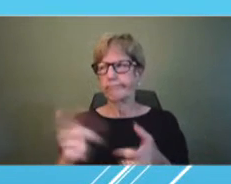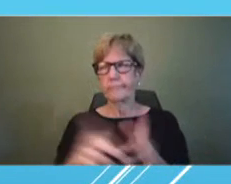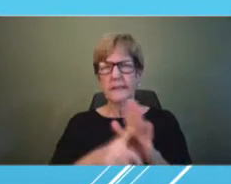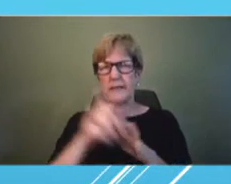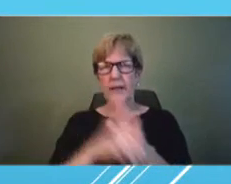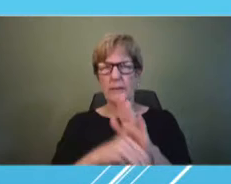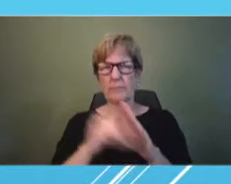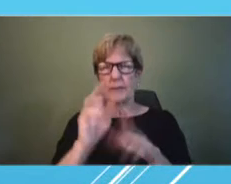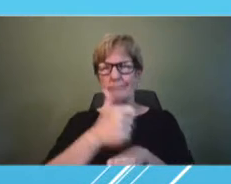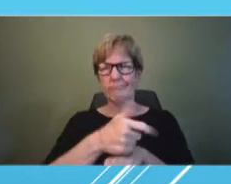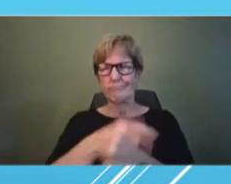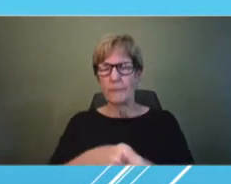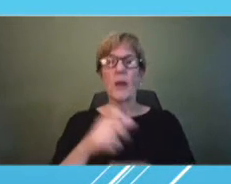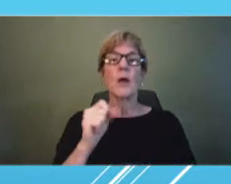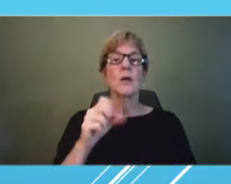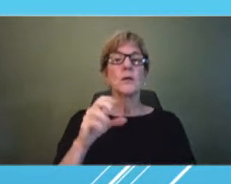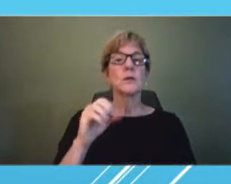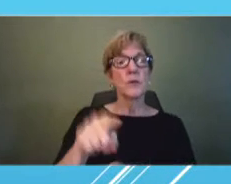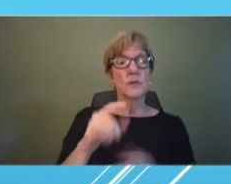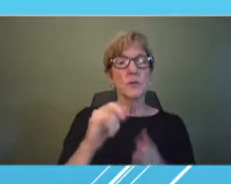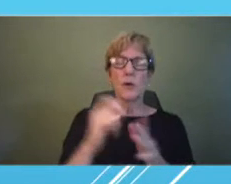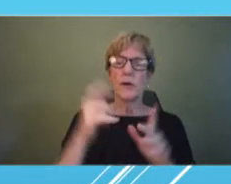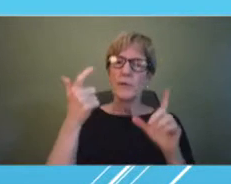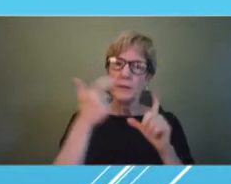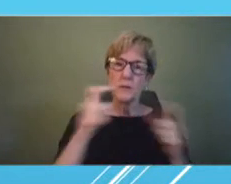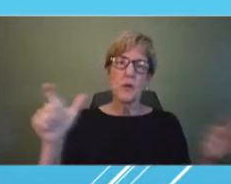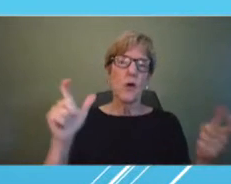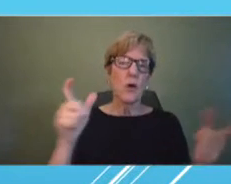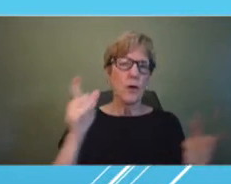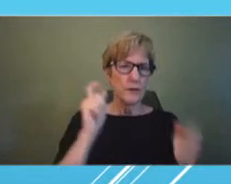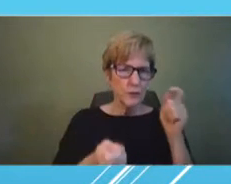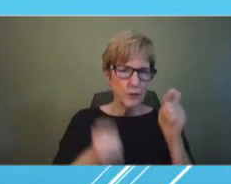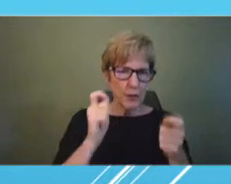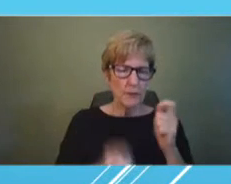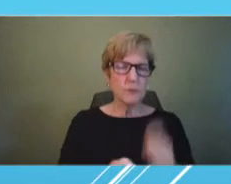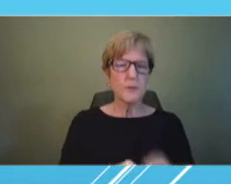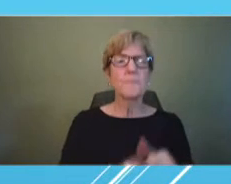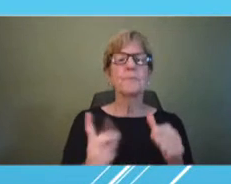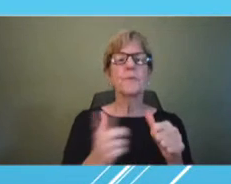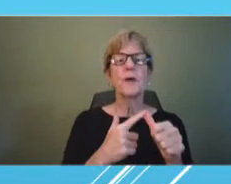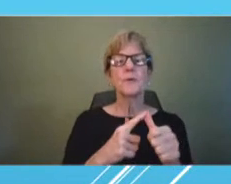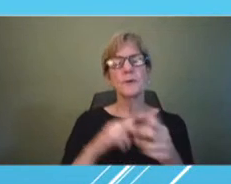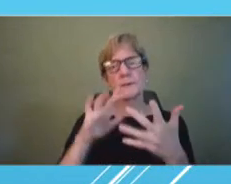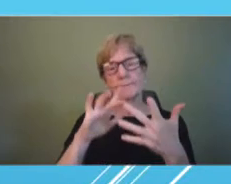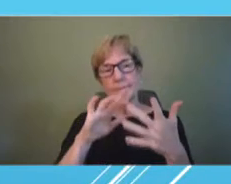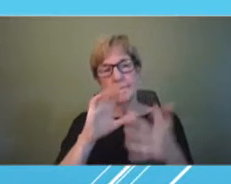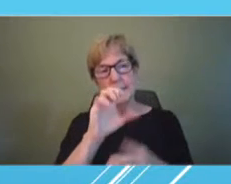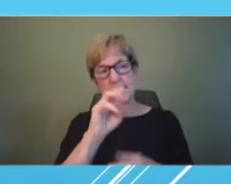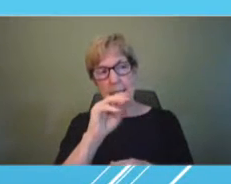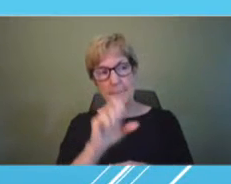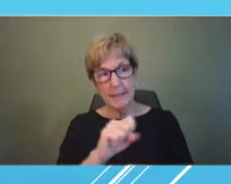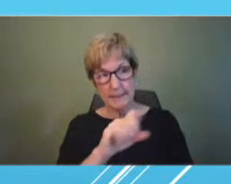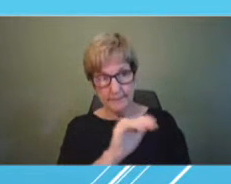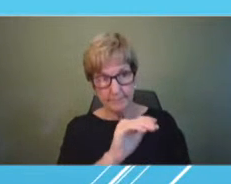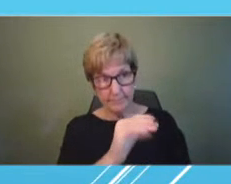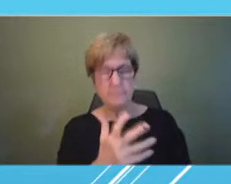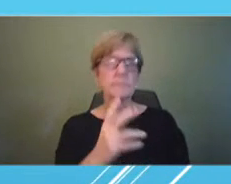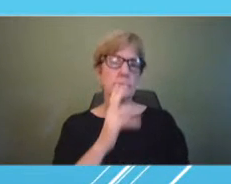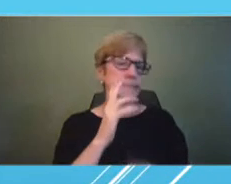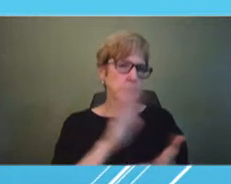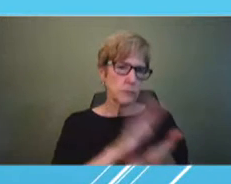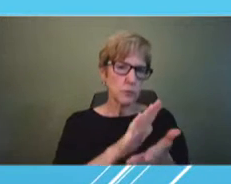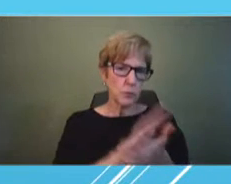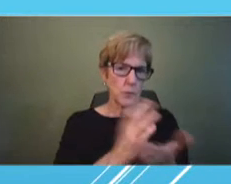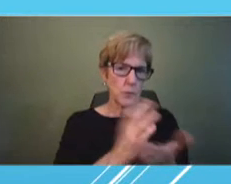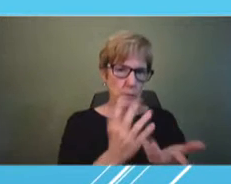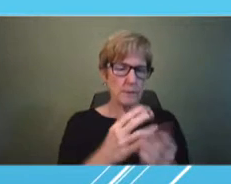we embarked on this larger re zoning um the first thing that we did was contact CMS because by infrastructure we're usually talking about schools